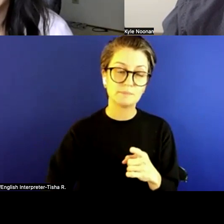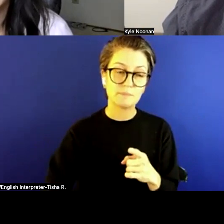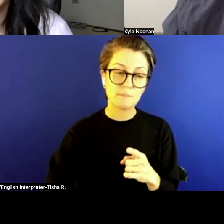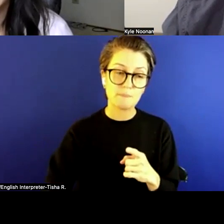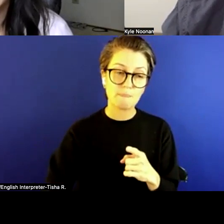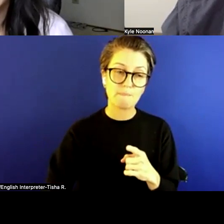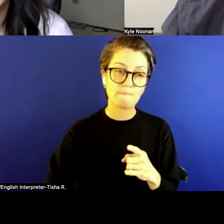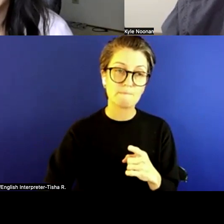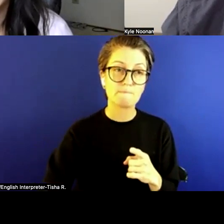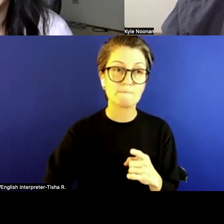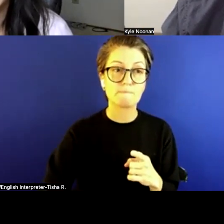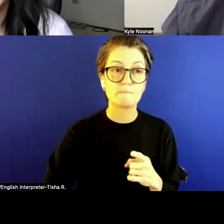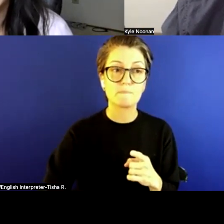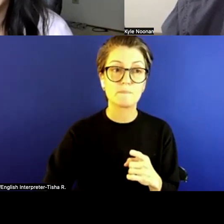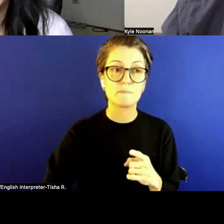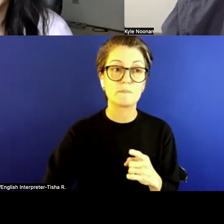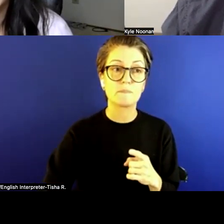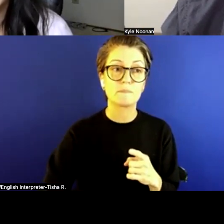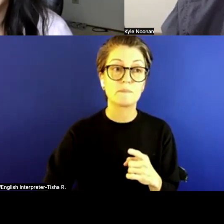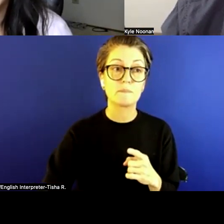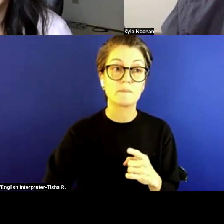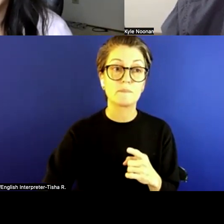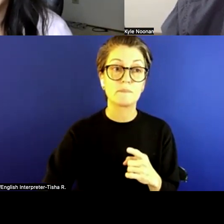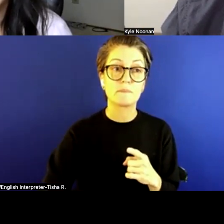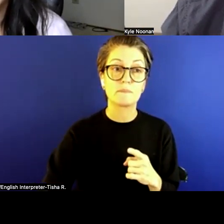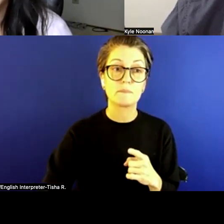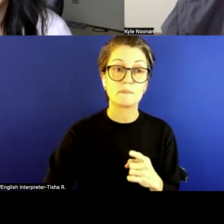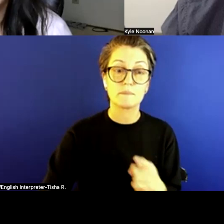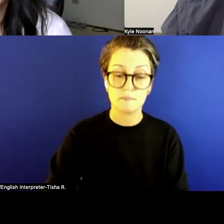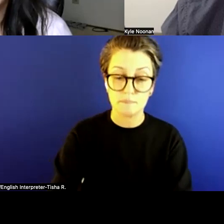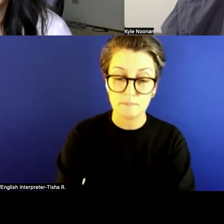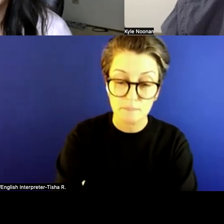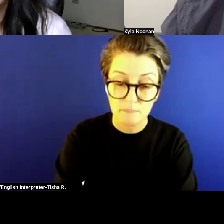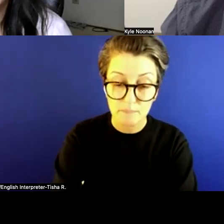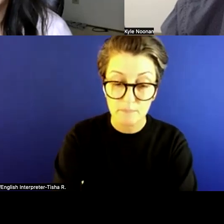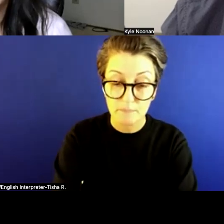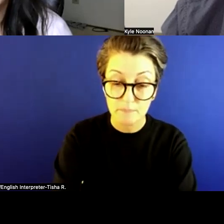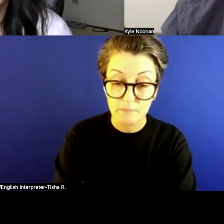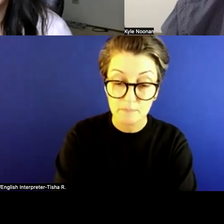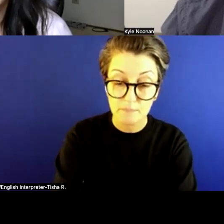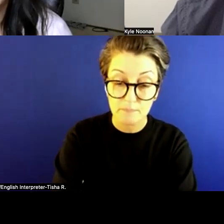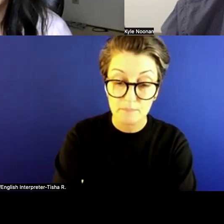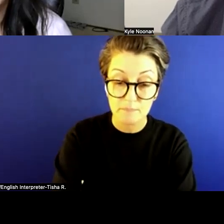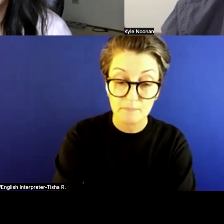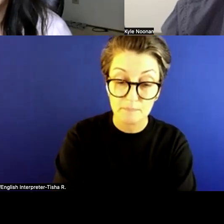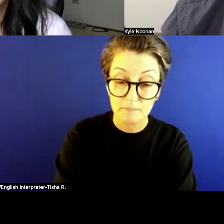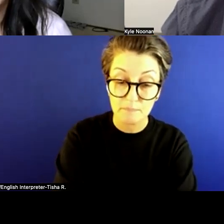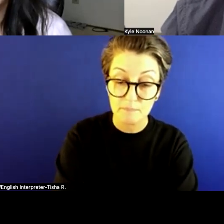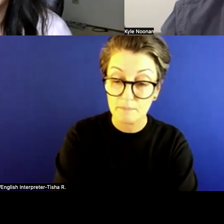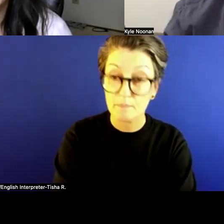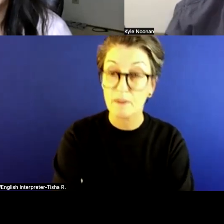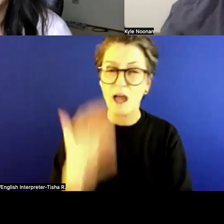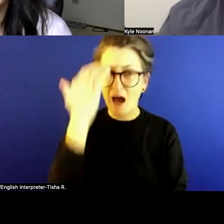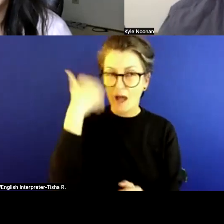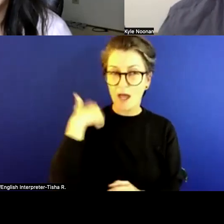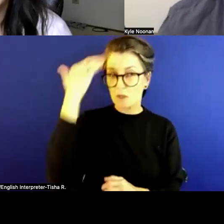I'm hoping that, I know there's obviously an awareness from the veteran side of things. And I think